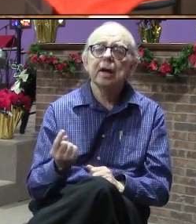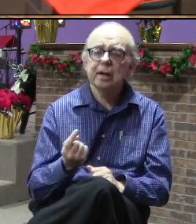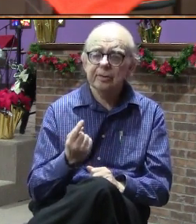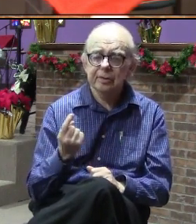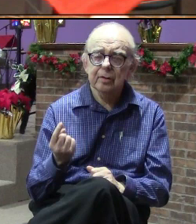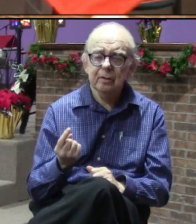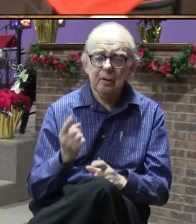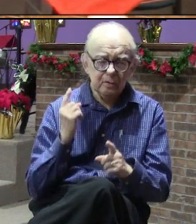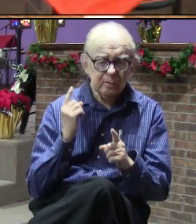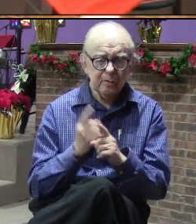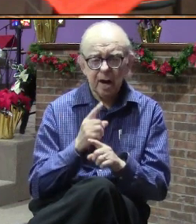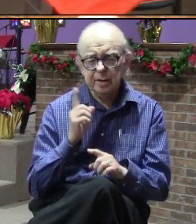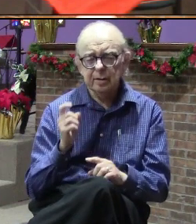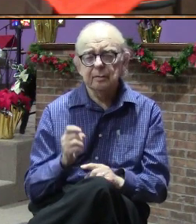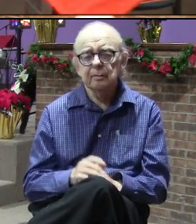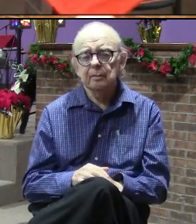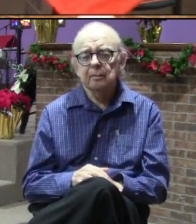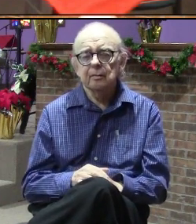Right?